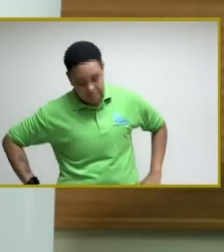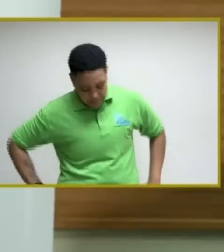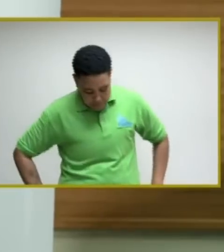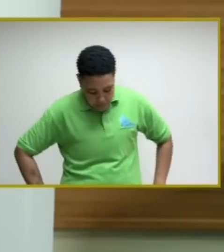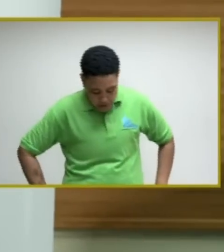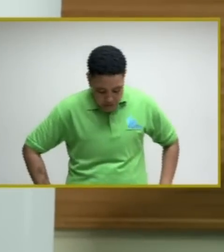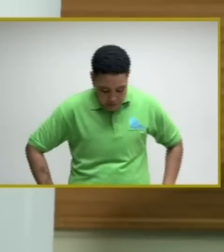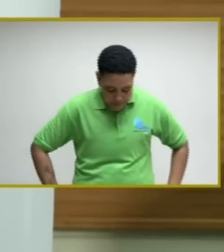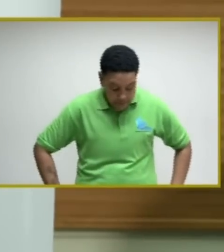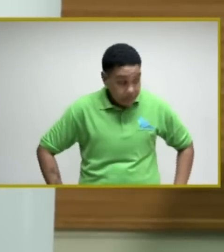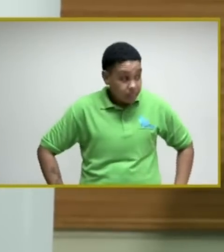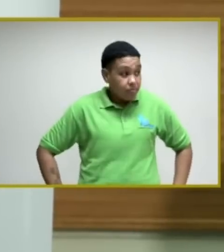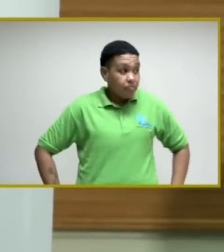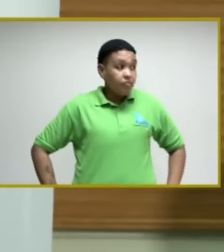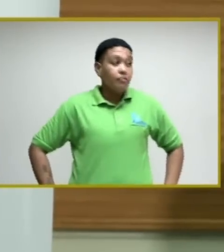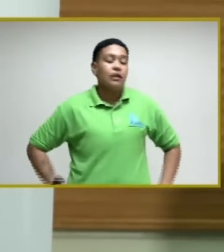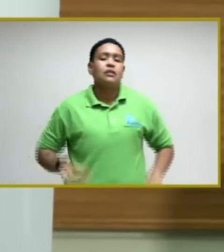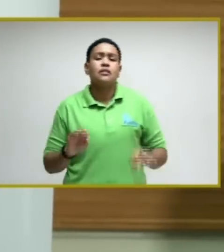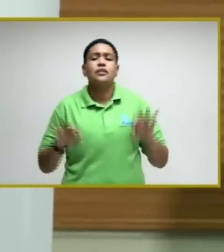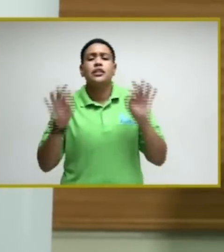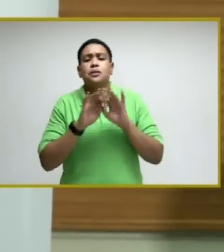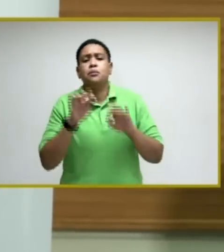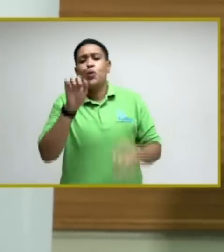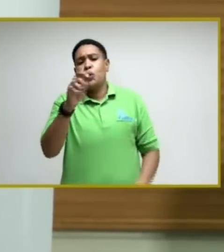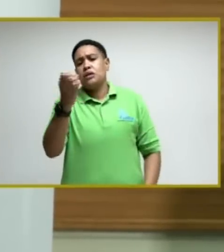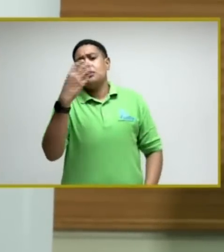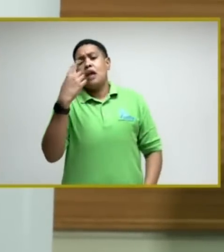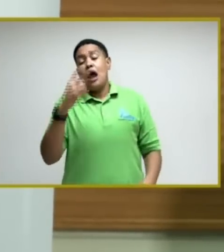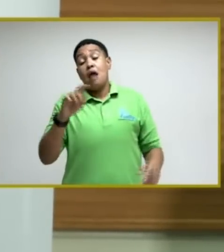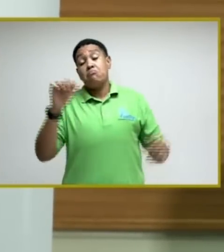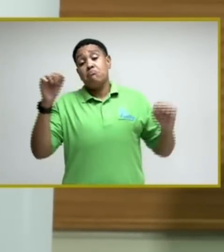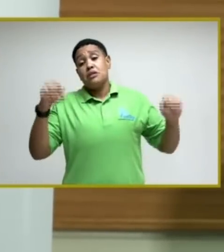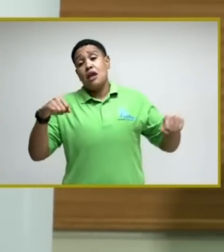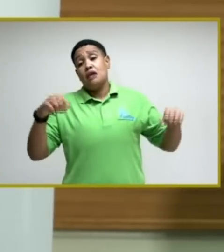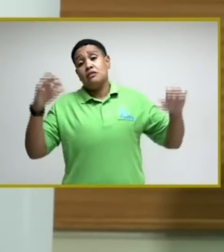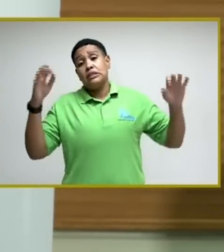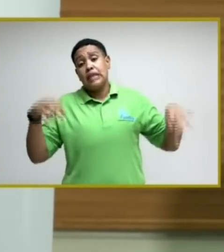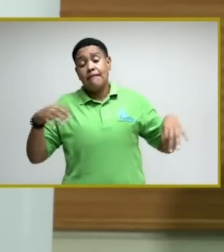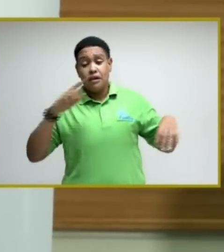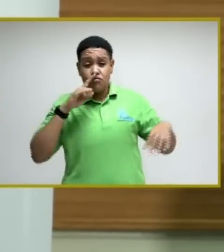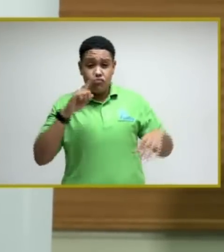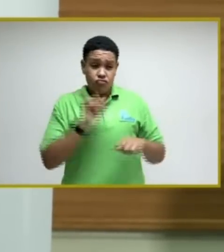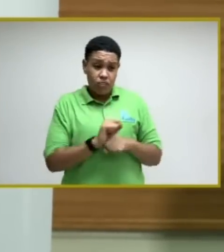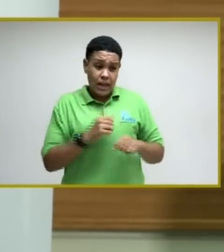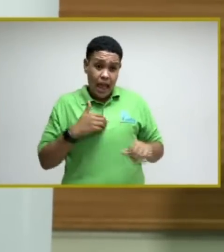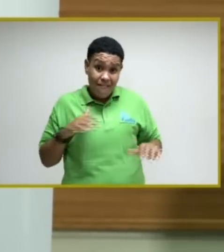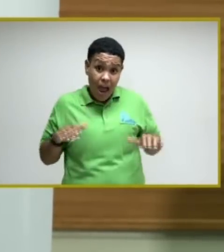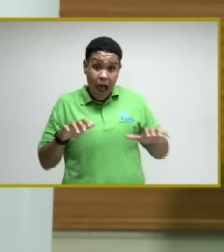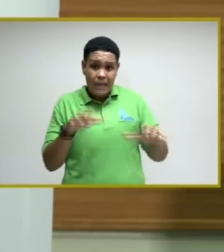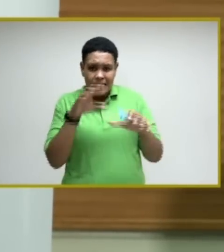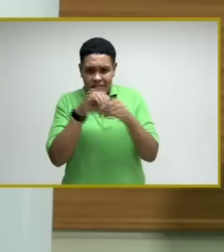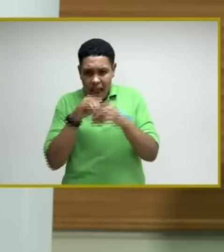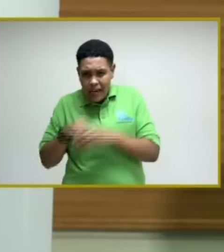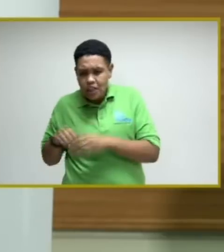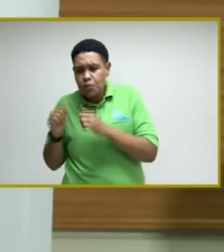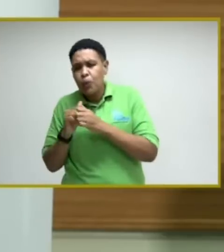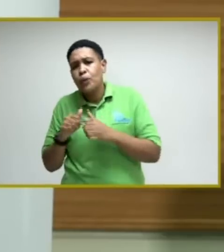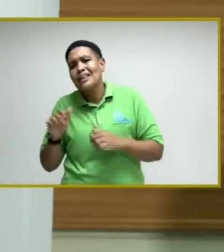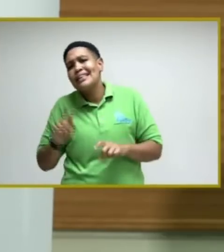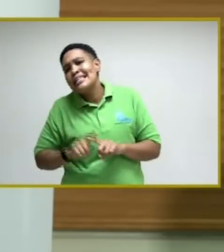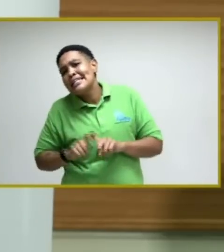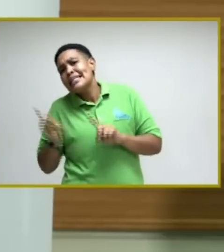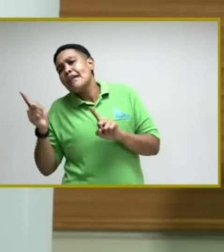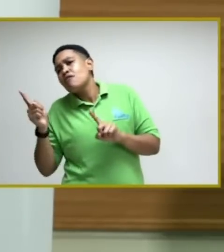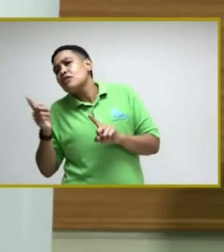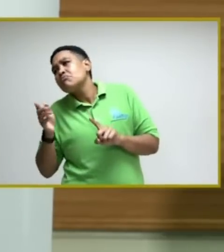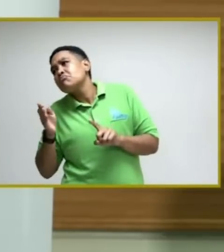Thank you. It's an important question. There is active engagement with alternative